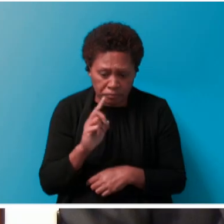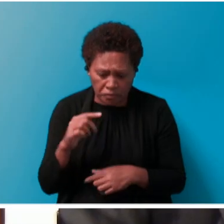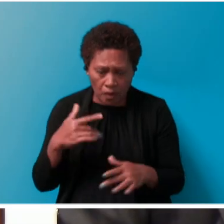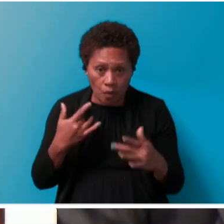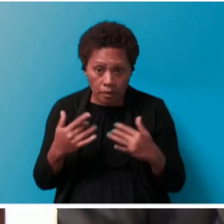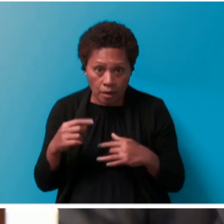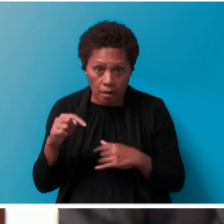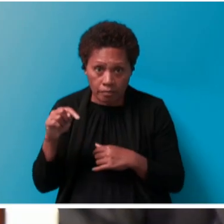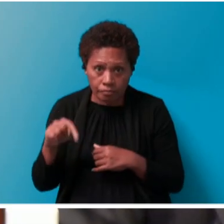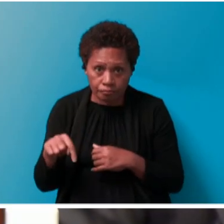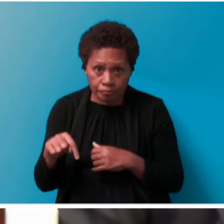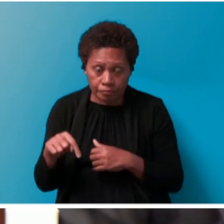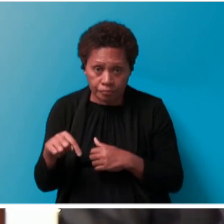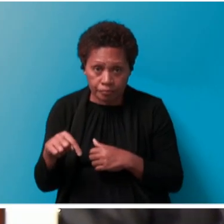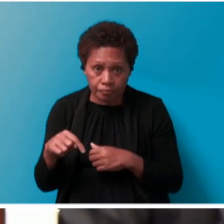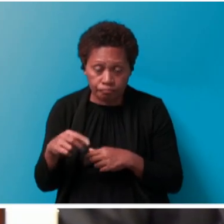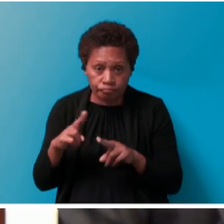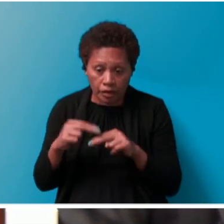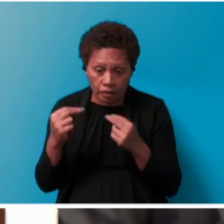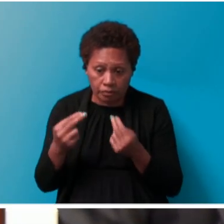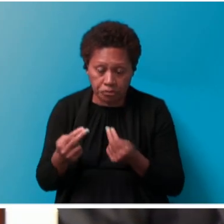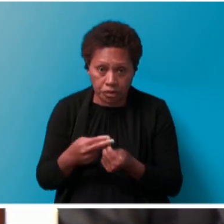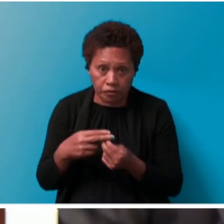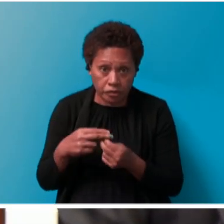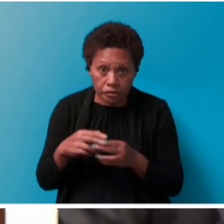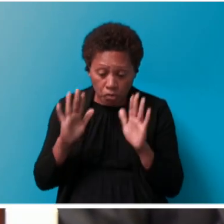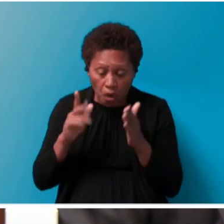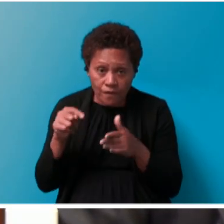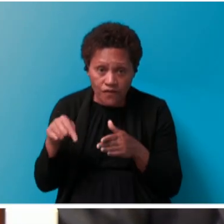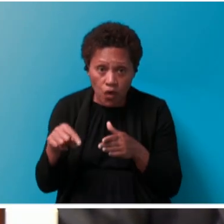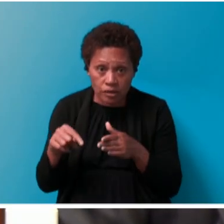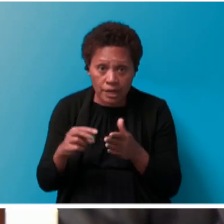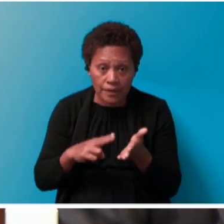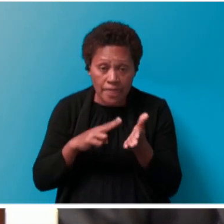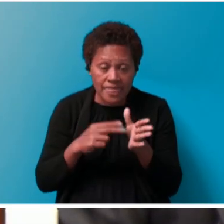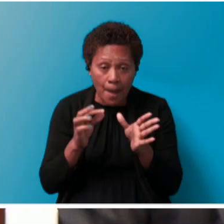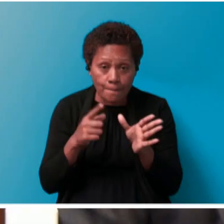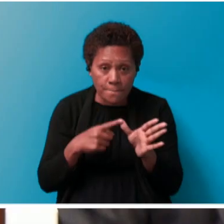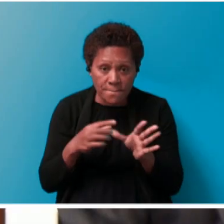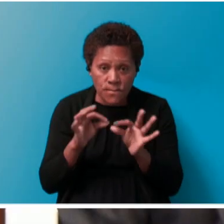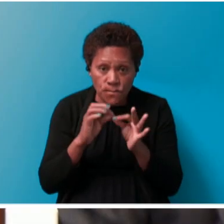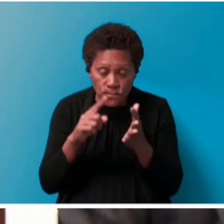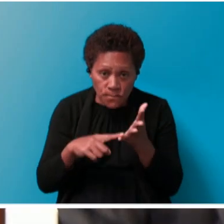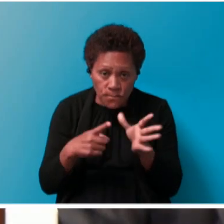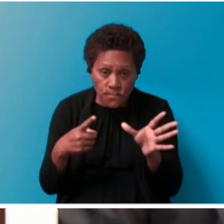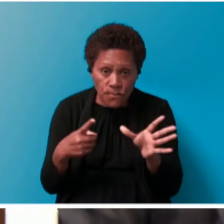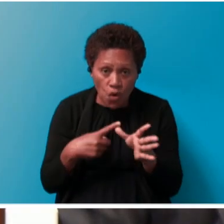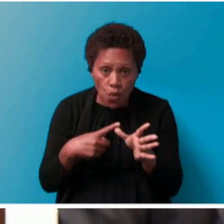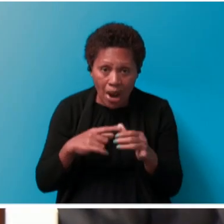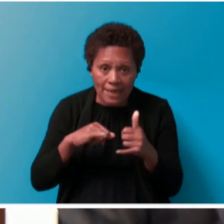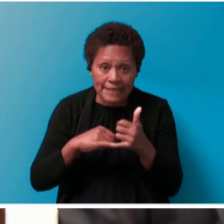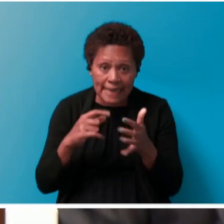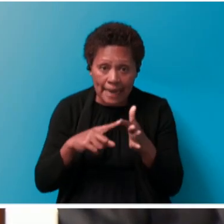families. In the case of Nabua Muslim League settlement, eviction notices were issued in December to the sitting tenants in